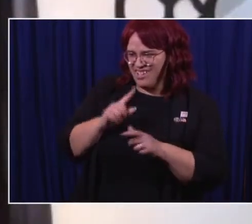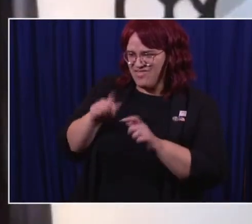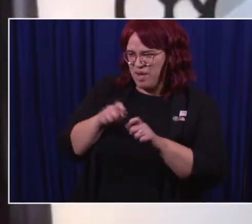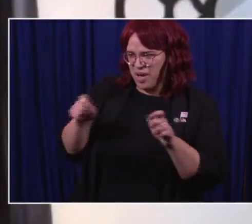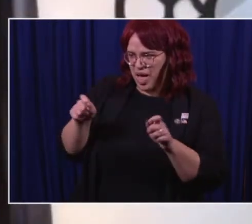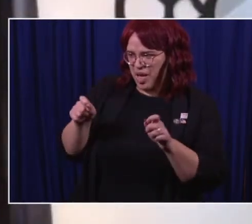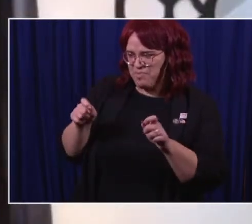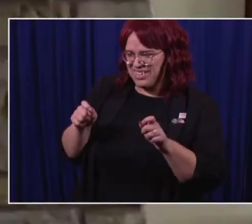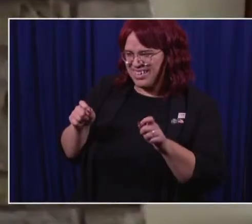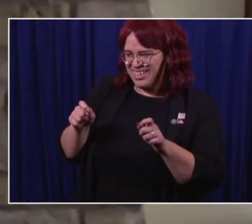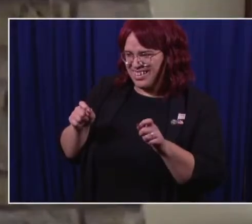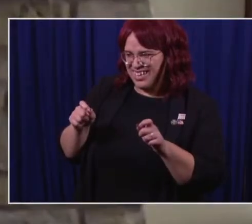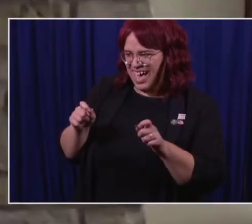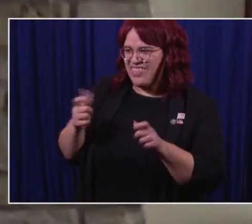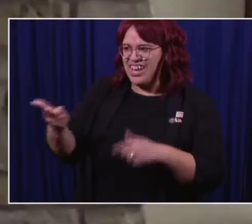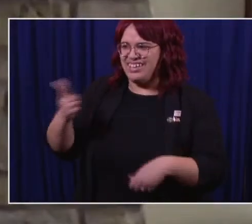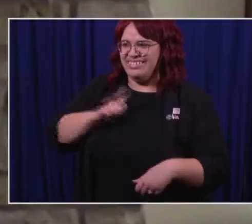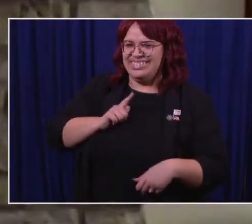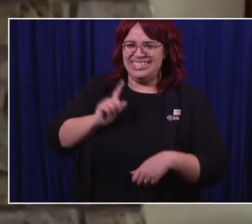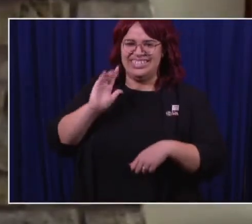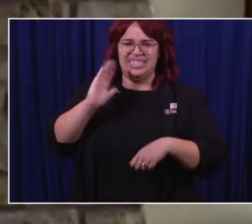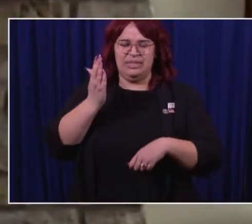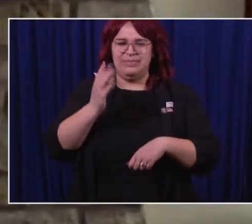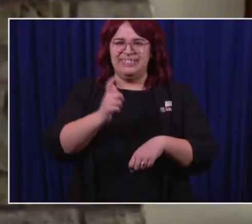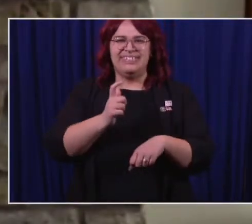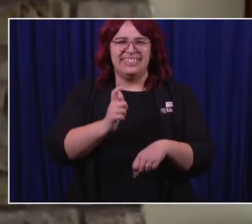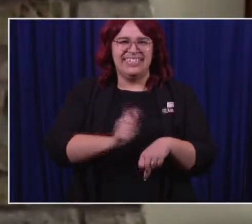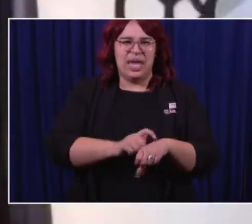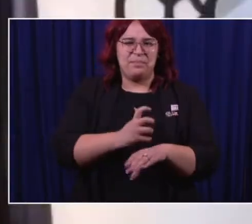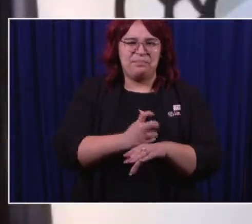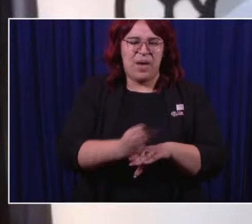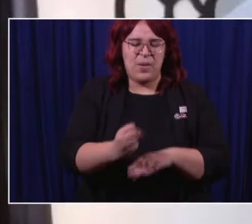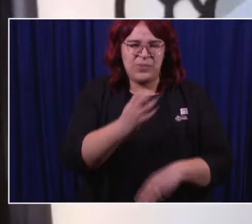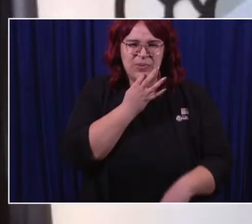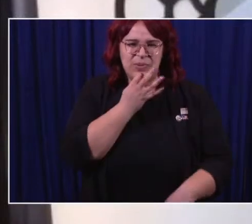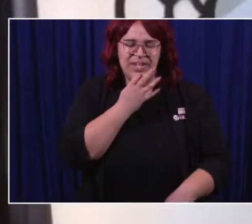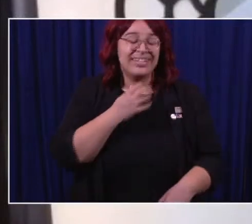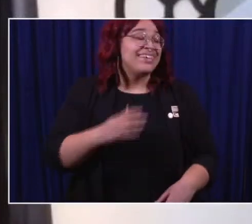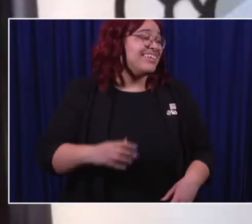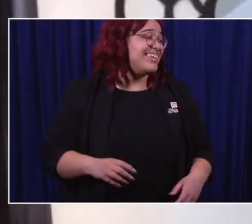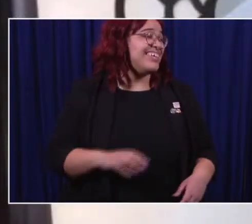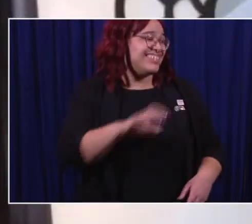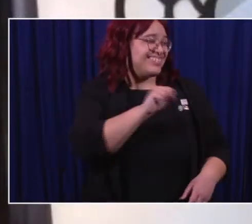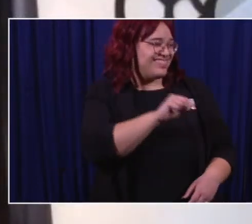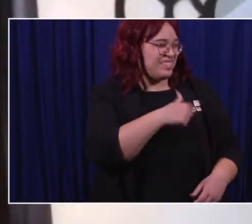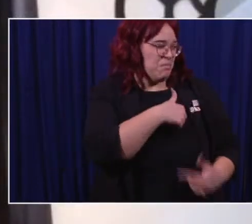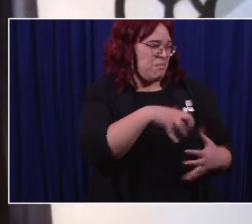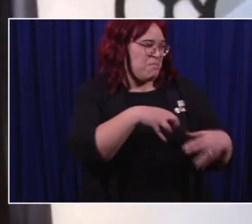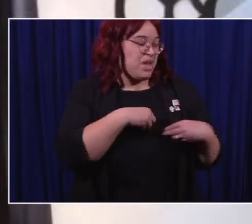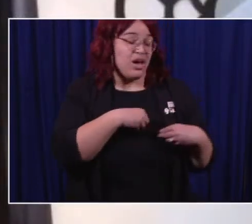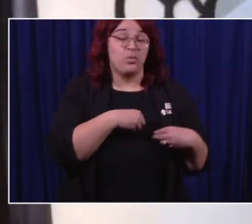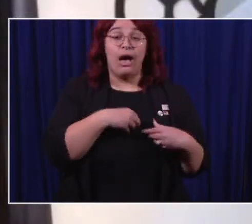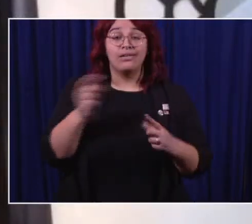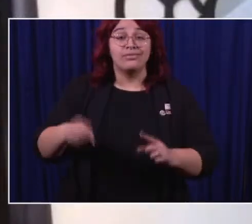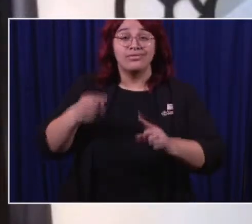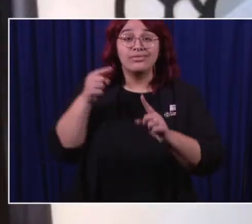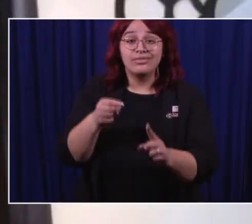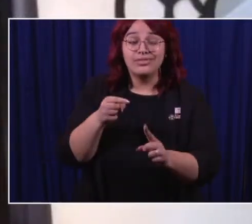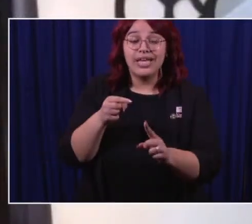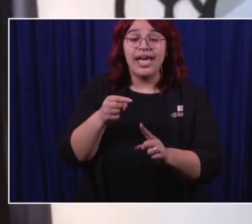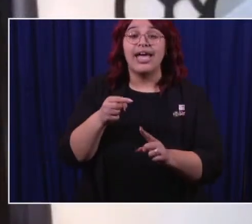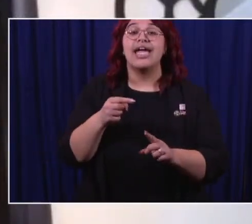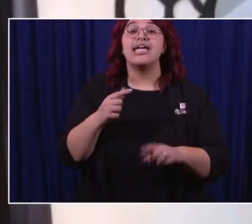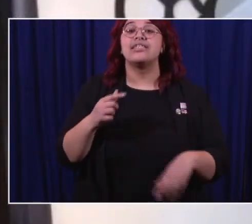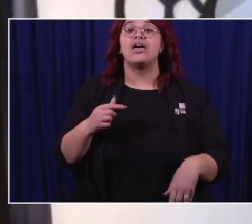I'll do the wrap up. So. Yeah, here quickly. I think what is important to note is that we understand that our strategy has to be